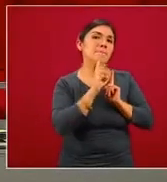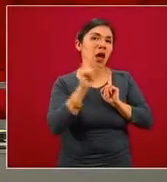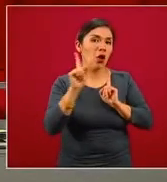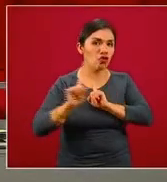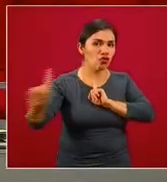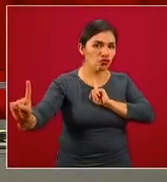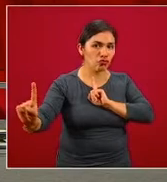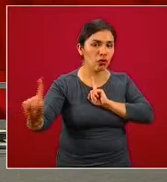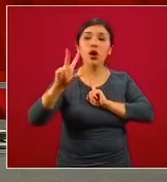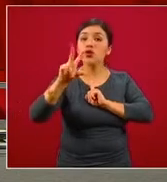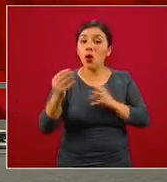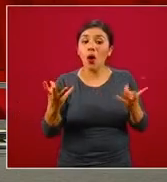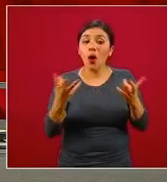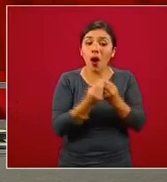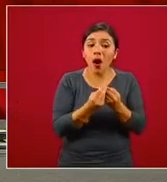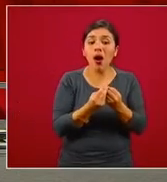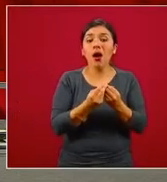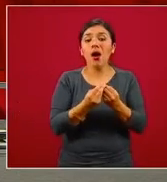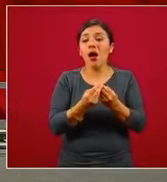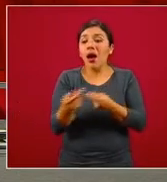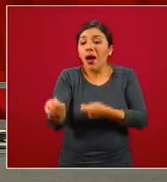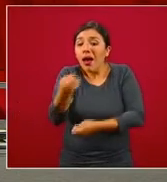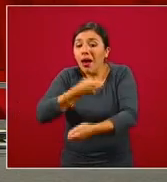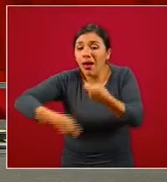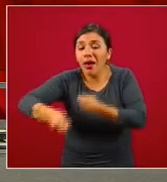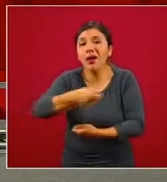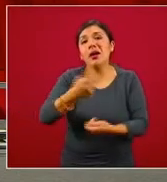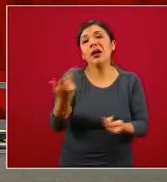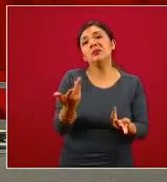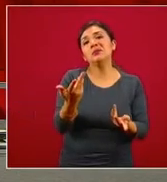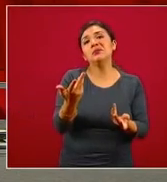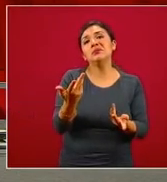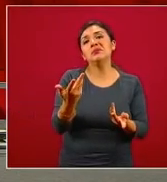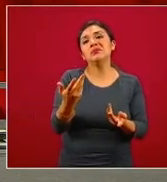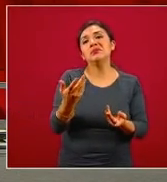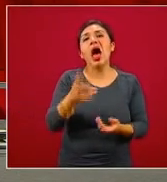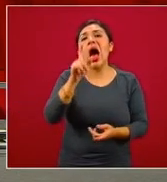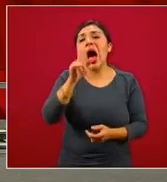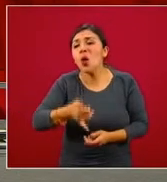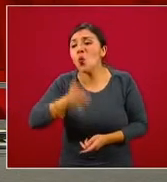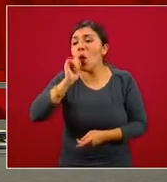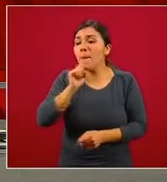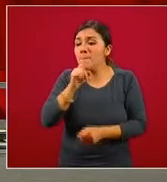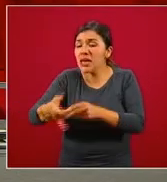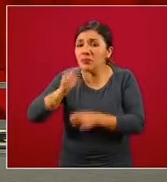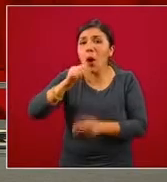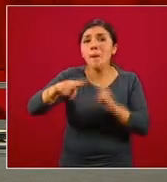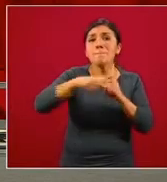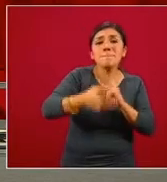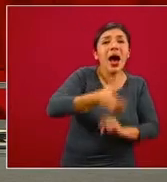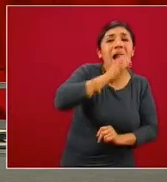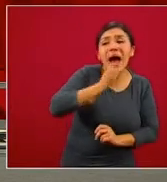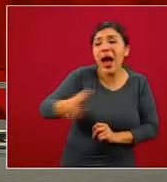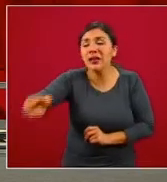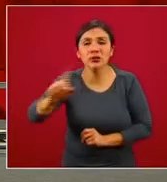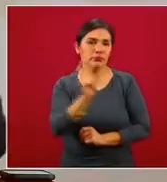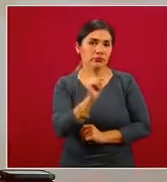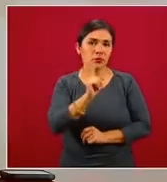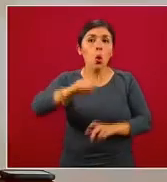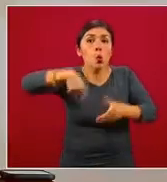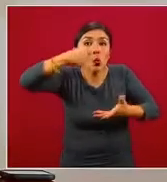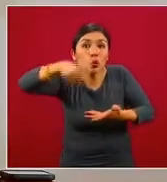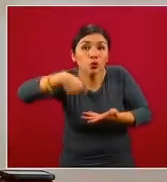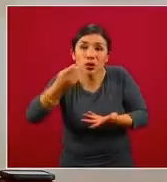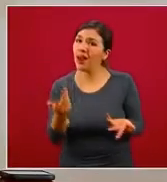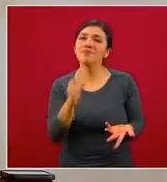every night, No and you compartir want to stay instrumentos as de far uso, physically, as la far botella de agua, away as you el can vaso, from el plato, your la relatives cuchara, porque or the